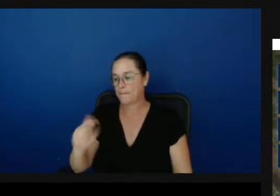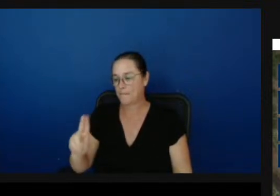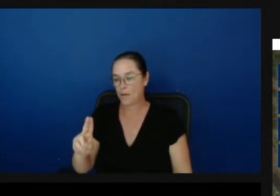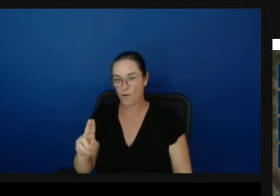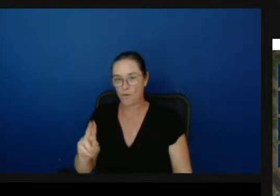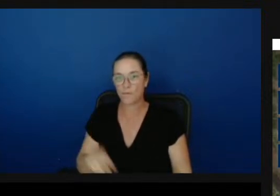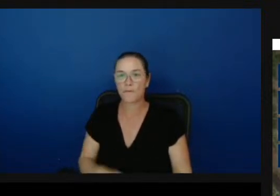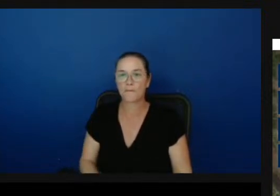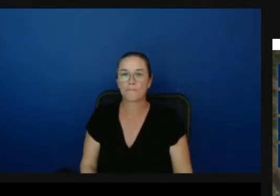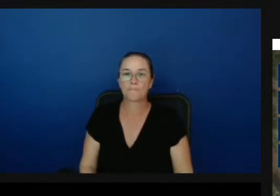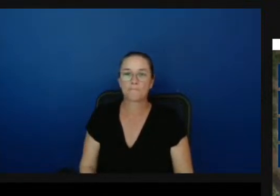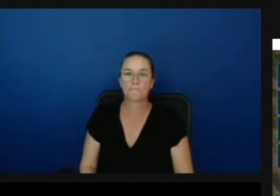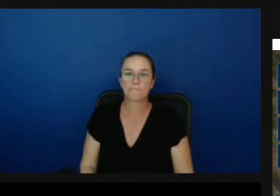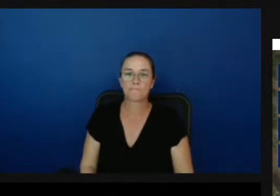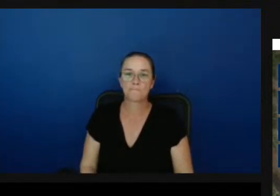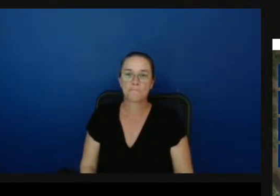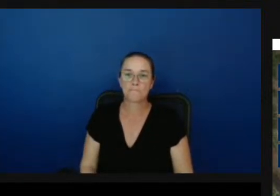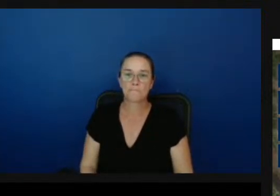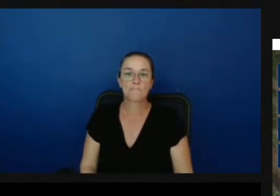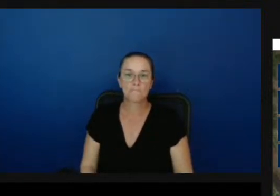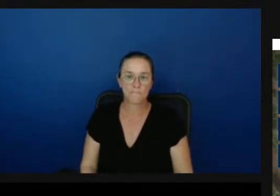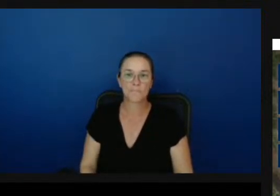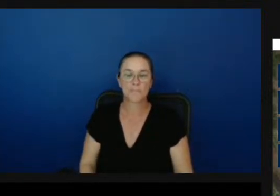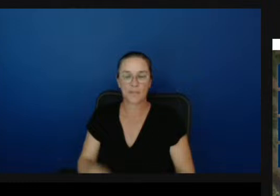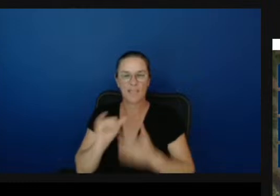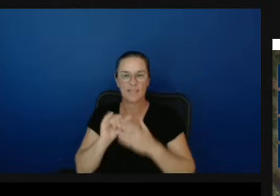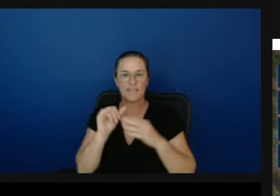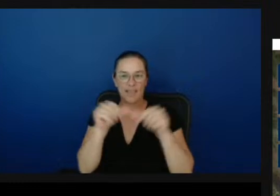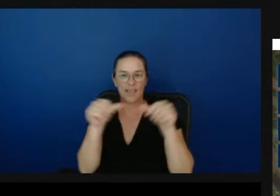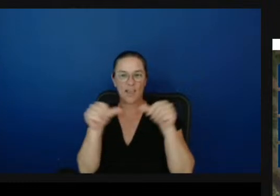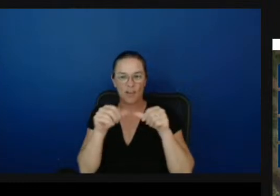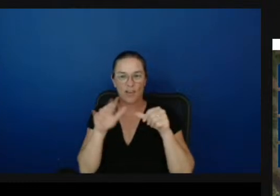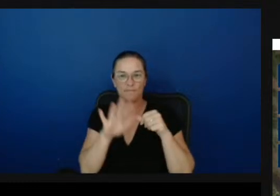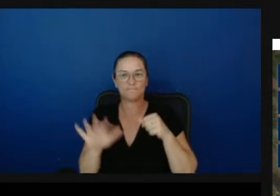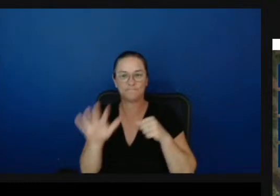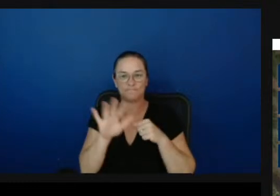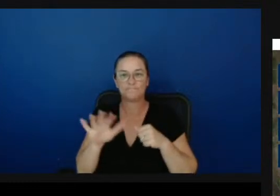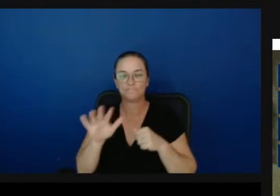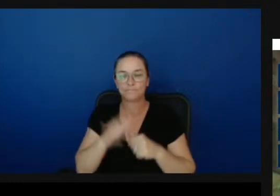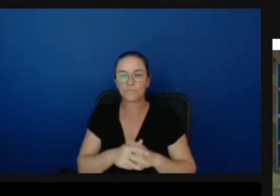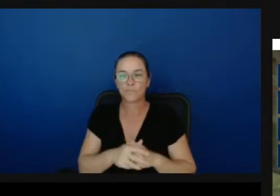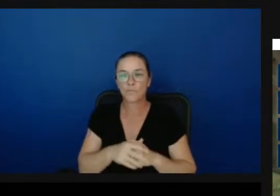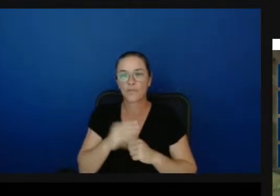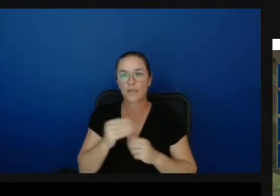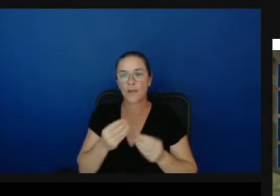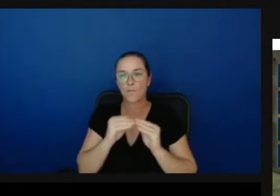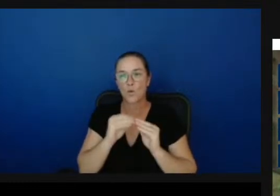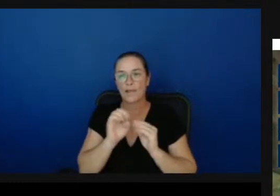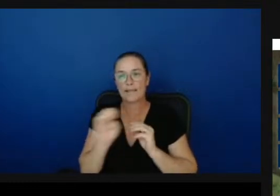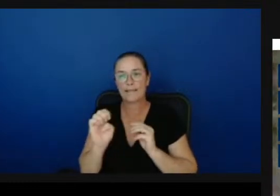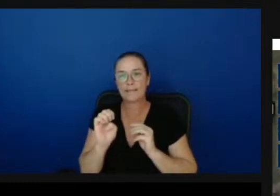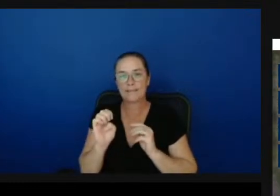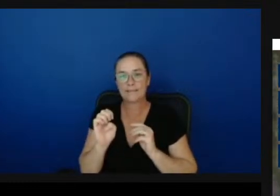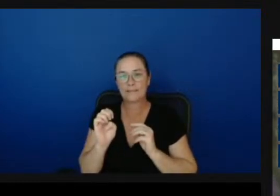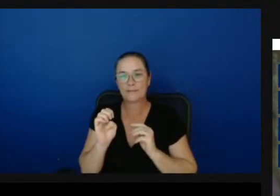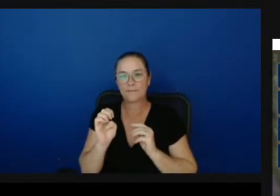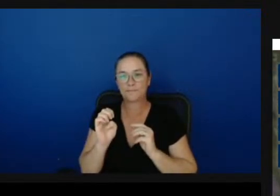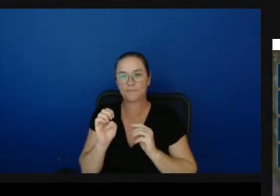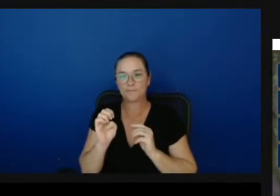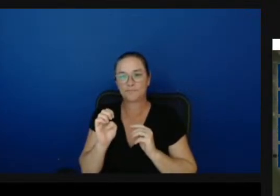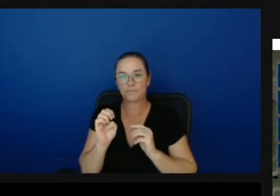And yeah, right through here is where those drops are occurring. And further east, let me zoom it in further